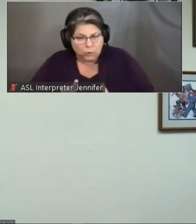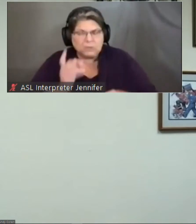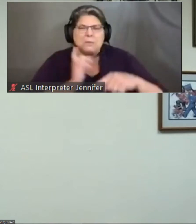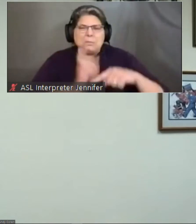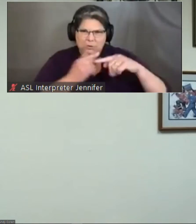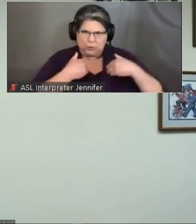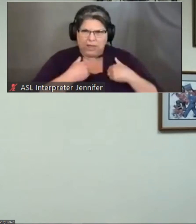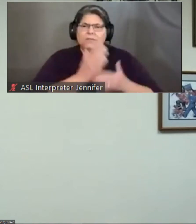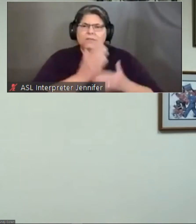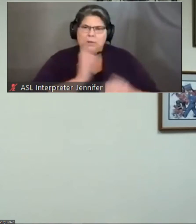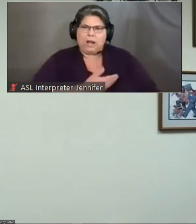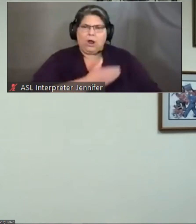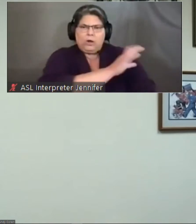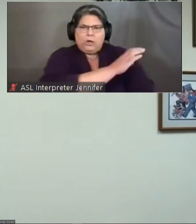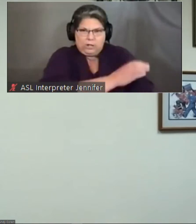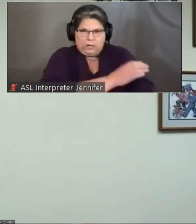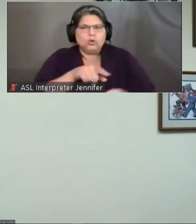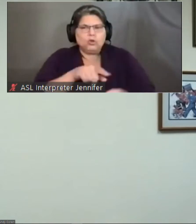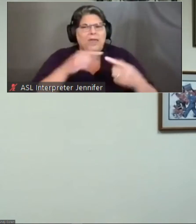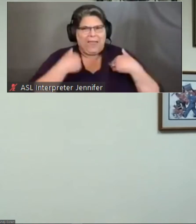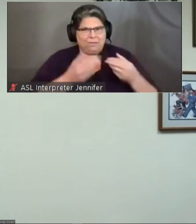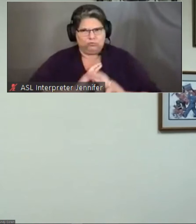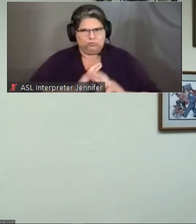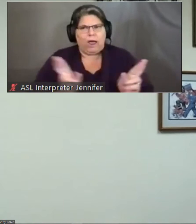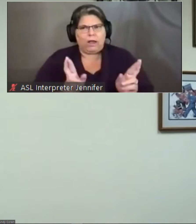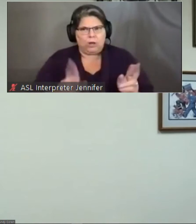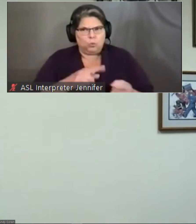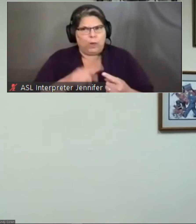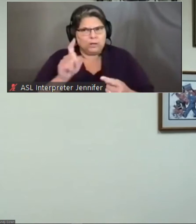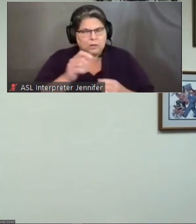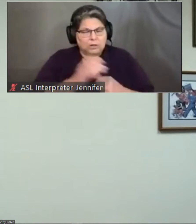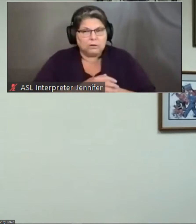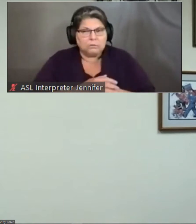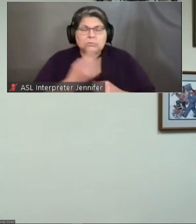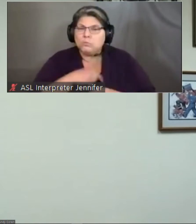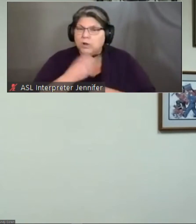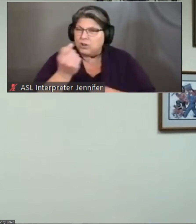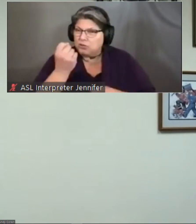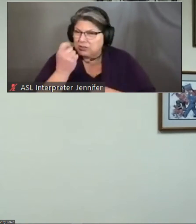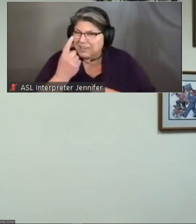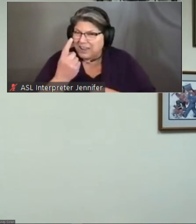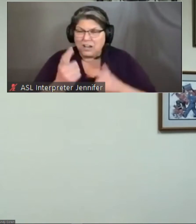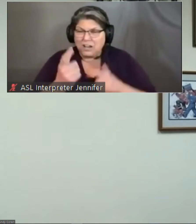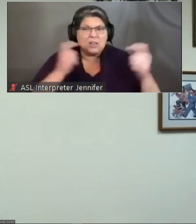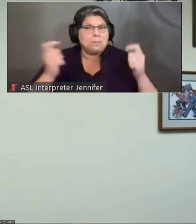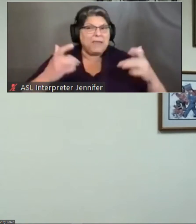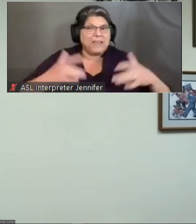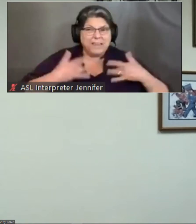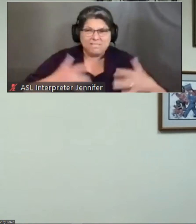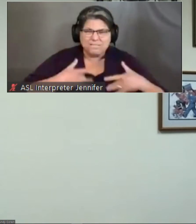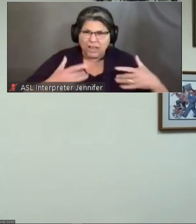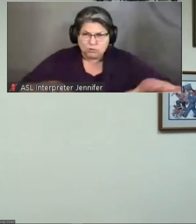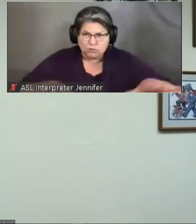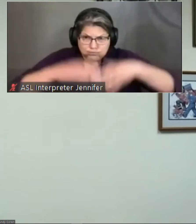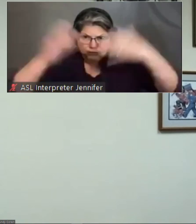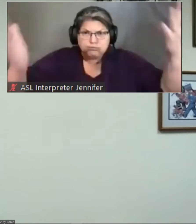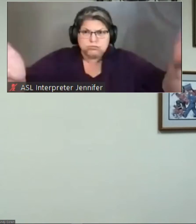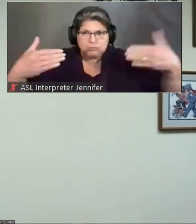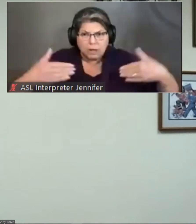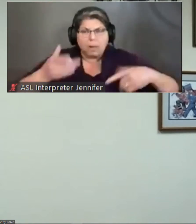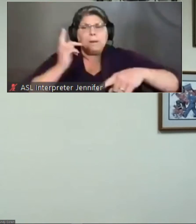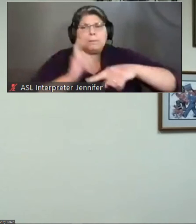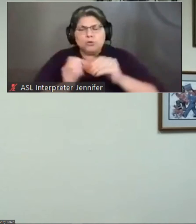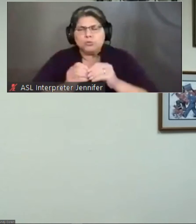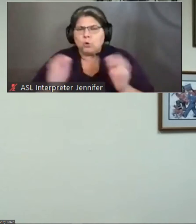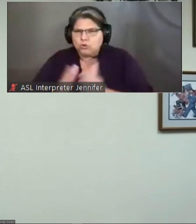available as they need it. We realize we need to continue the large events and continue to work on smaller events and